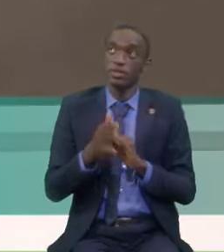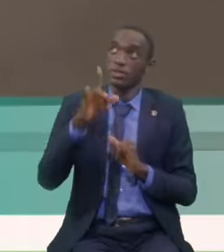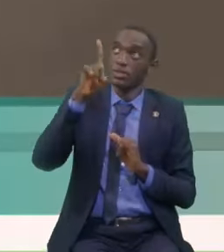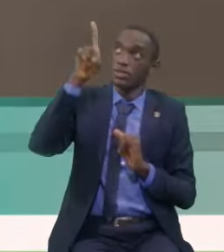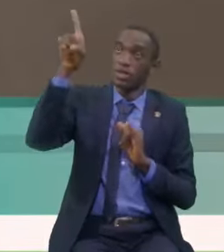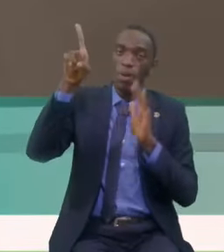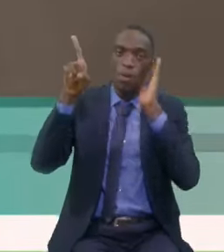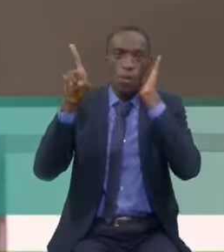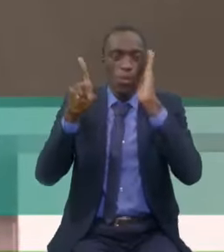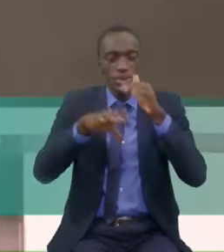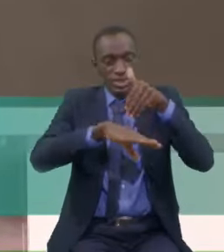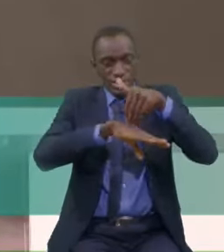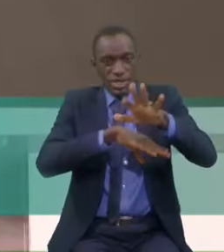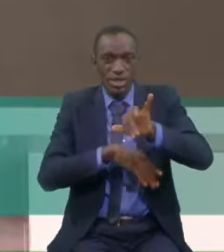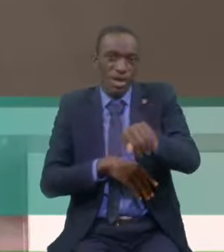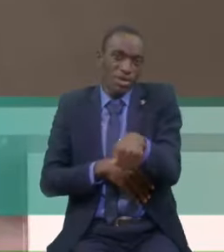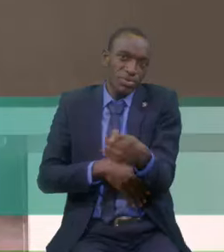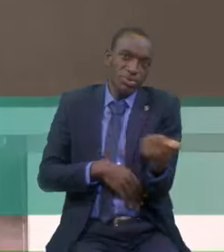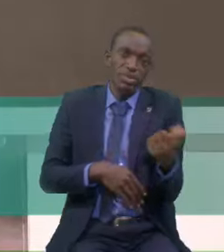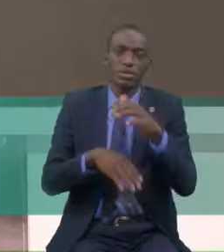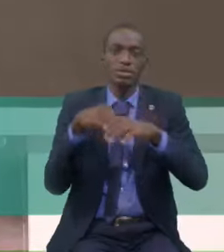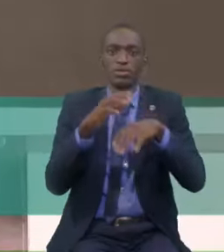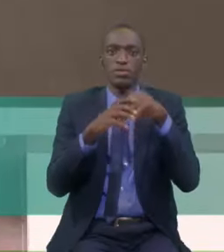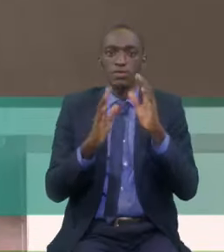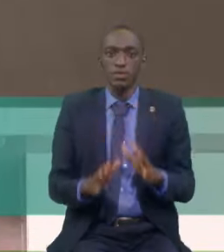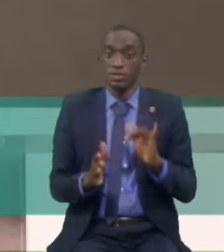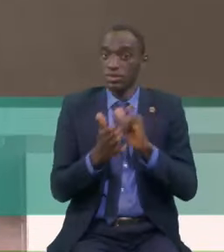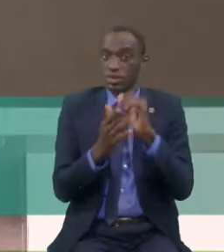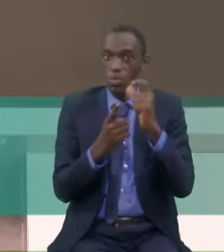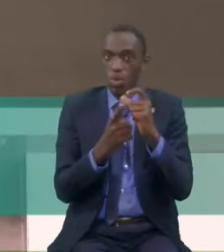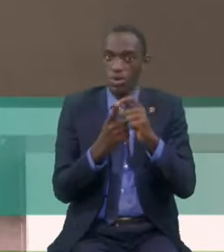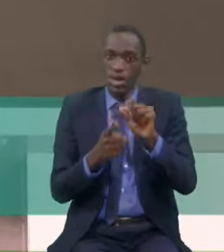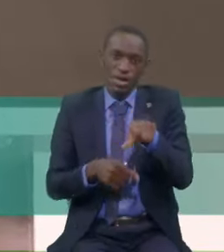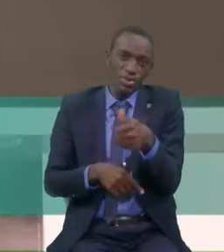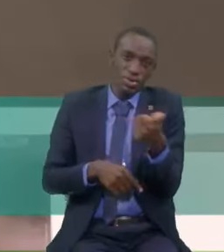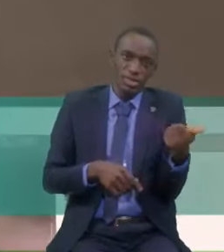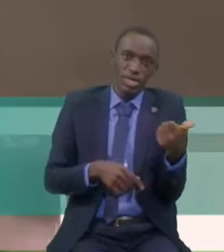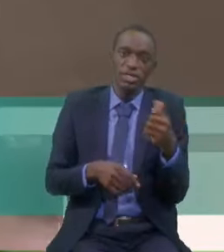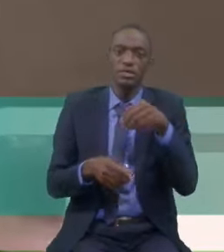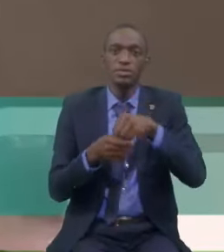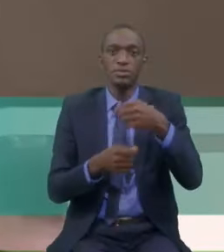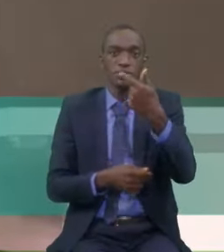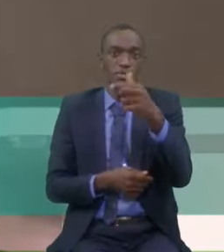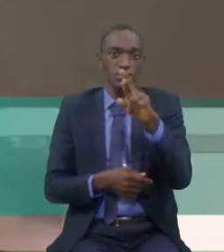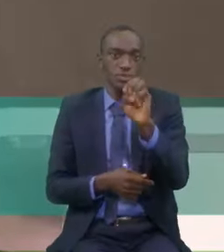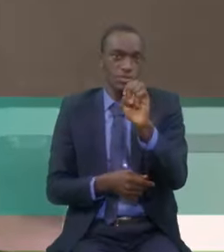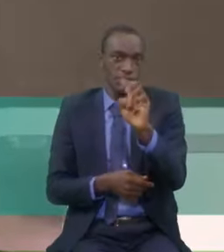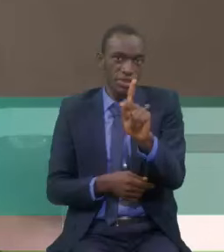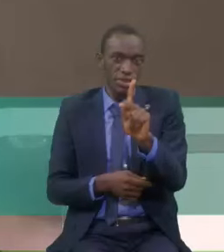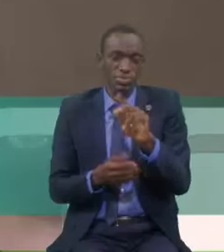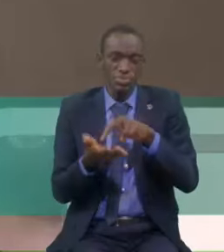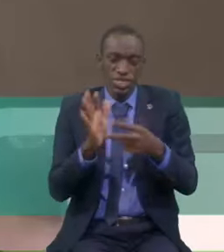another comforter. That word, another. Another in Greek, of the same kind. I've